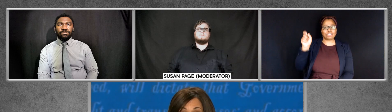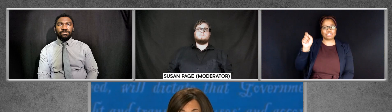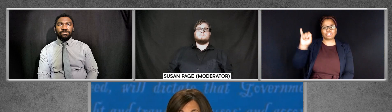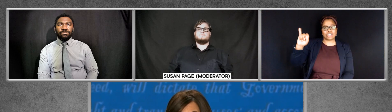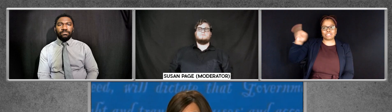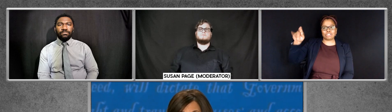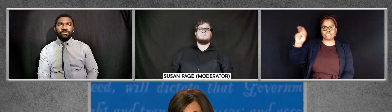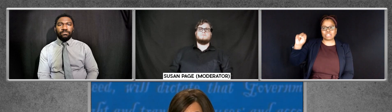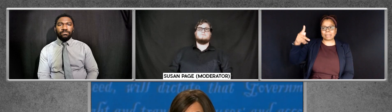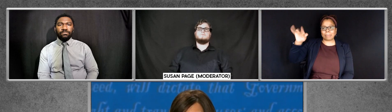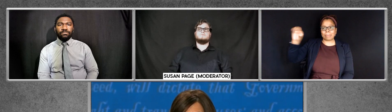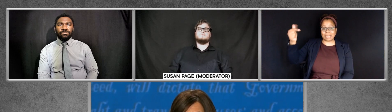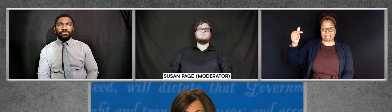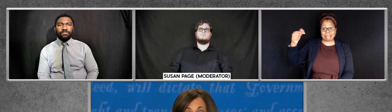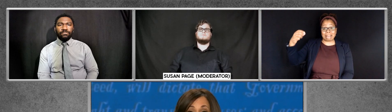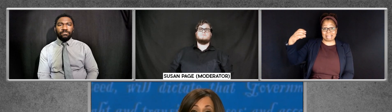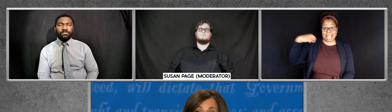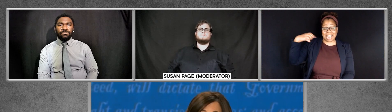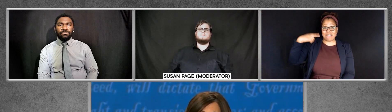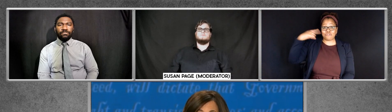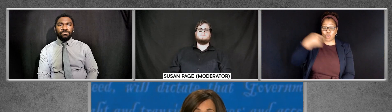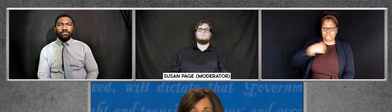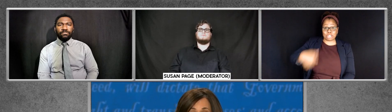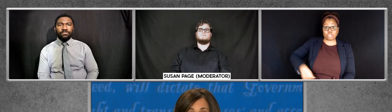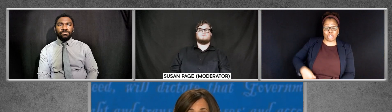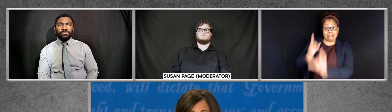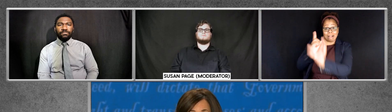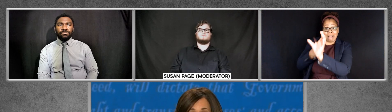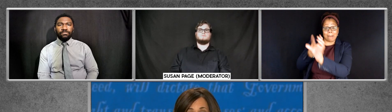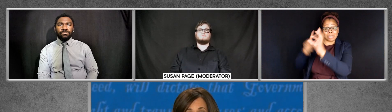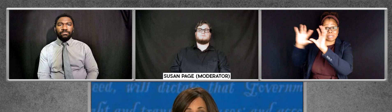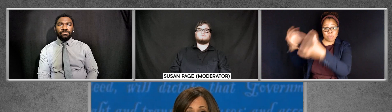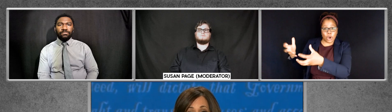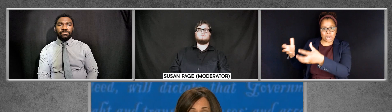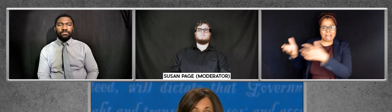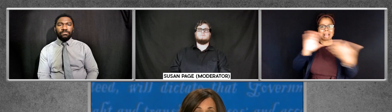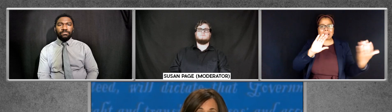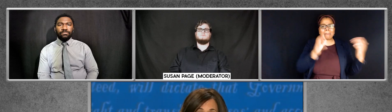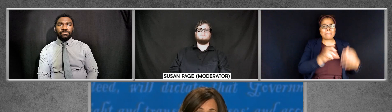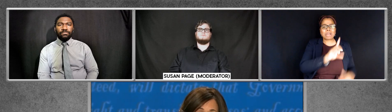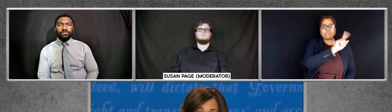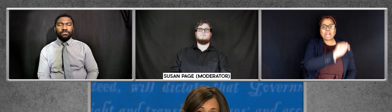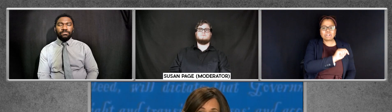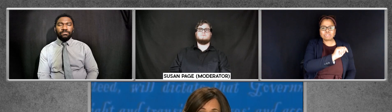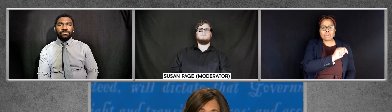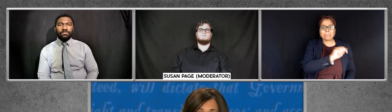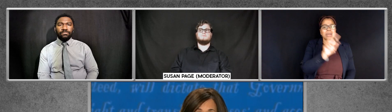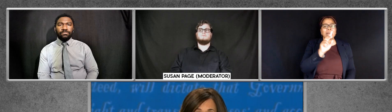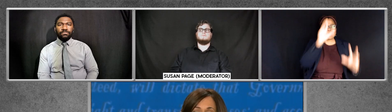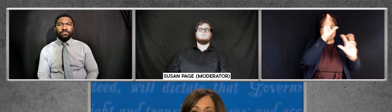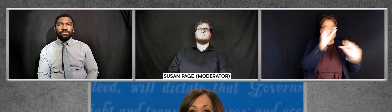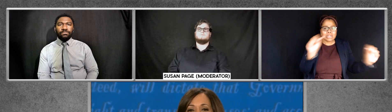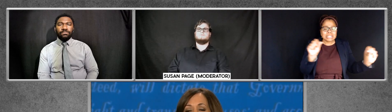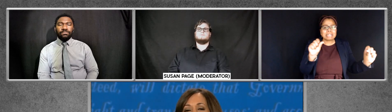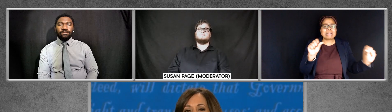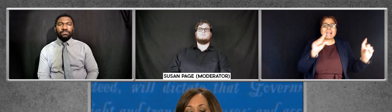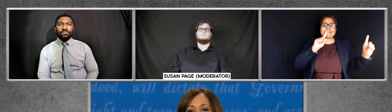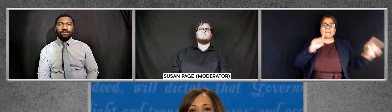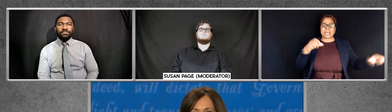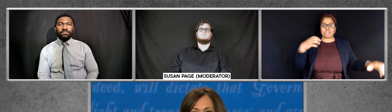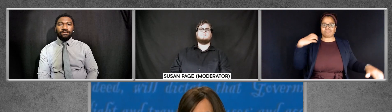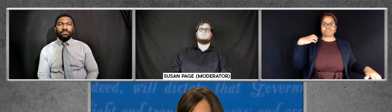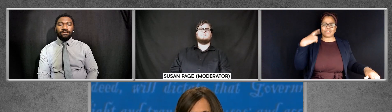of the Chinese Communist Party, than they do Donald Trump, the President of the United States, the Commander-in-Chief of the United States. This is where